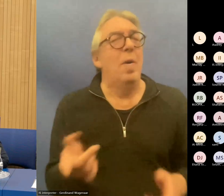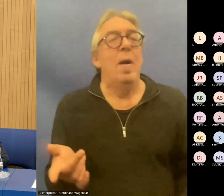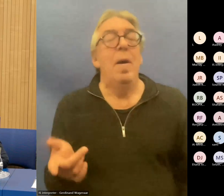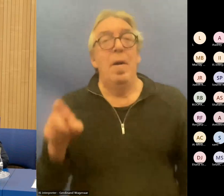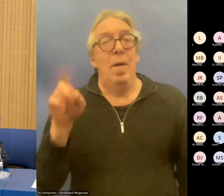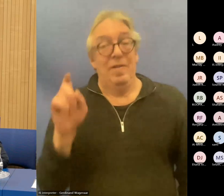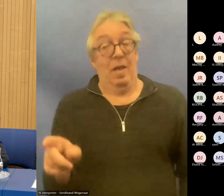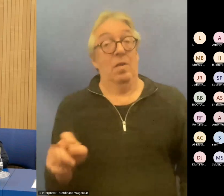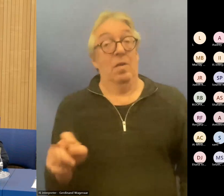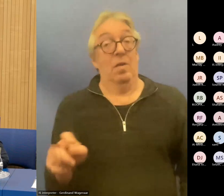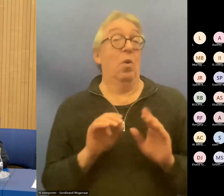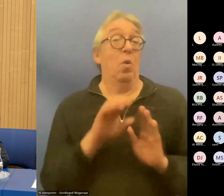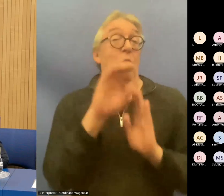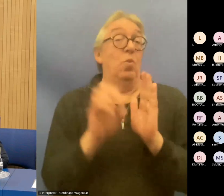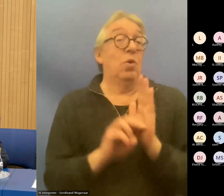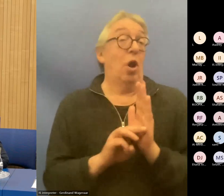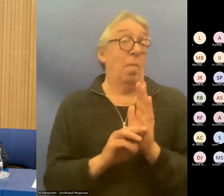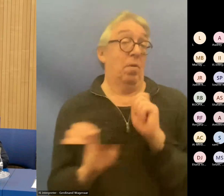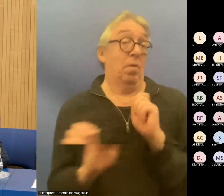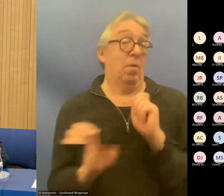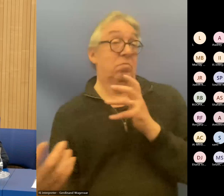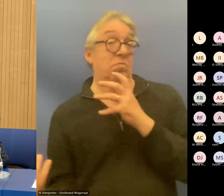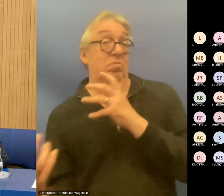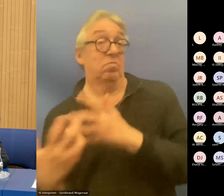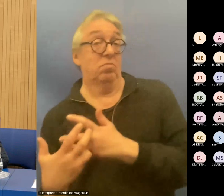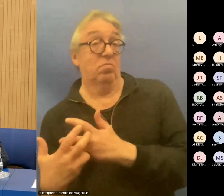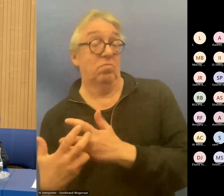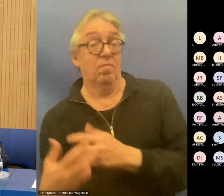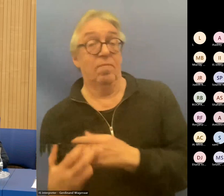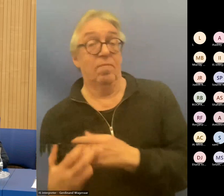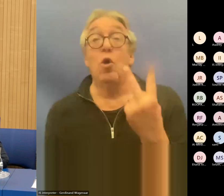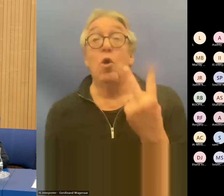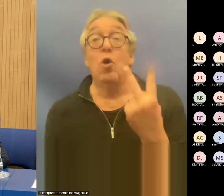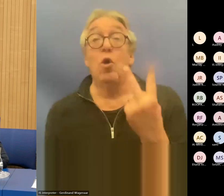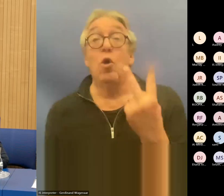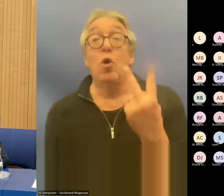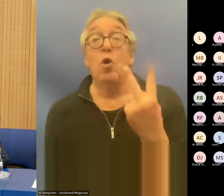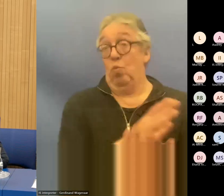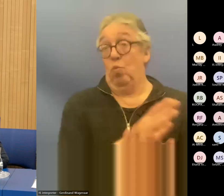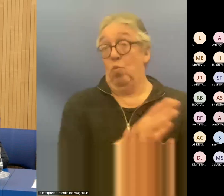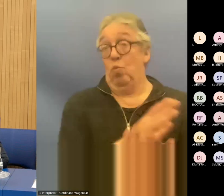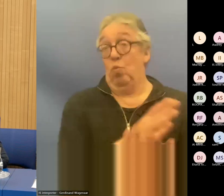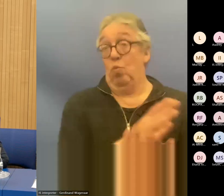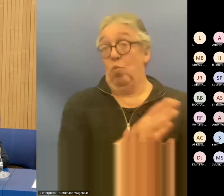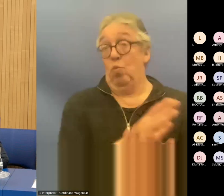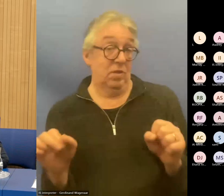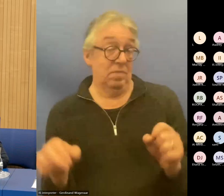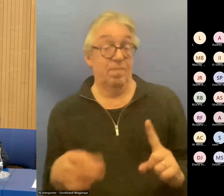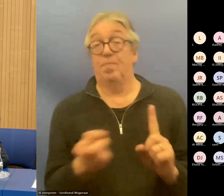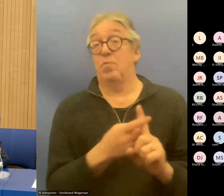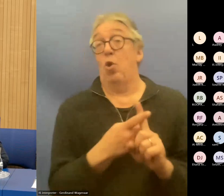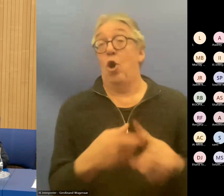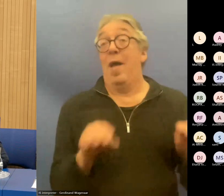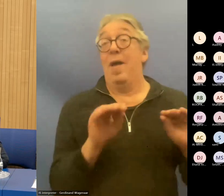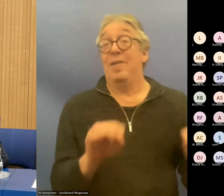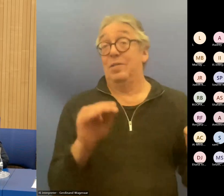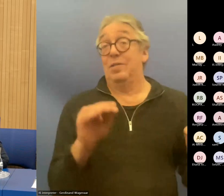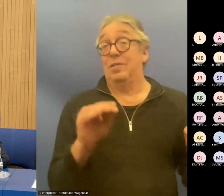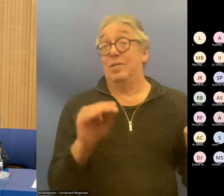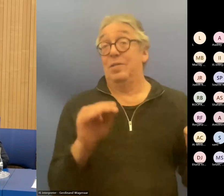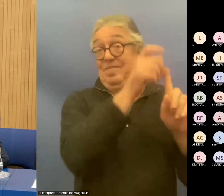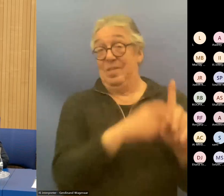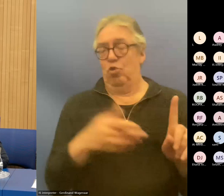which is the two types we are really practicing. One is the teacher has some capacity and a